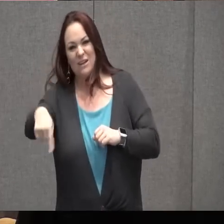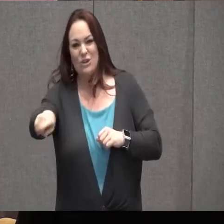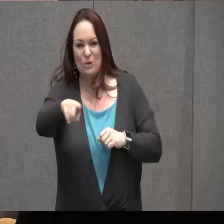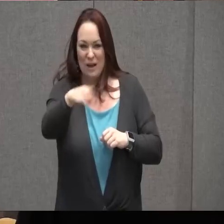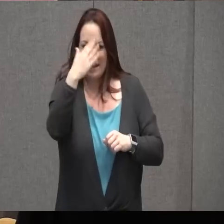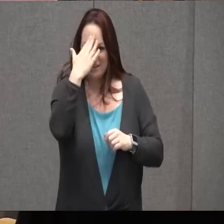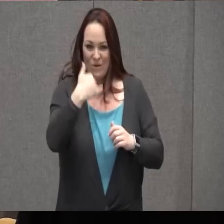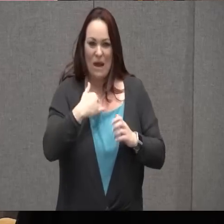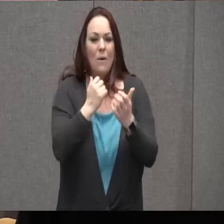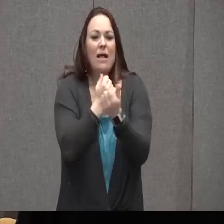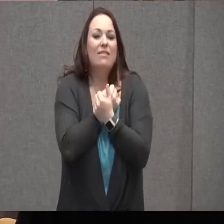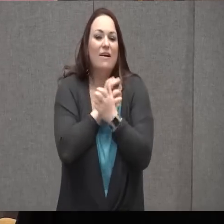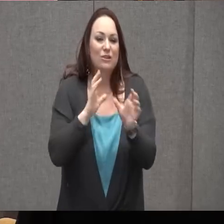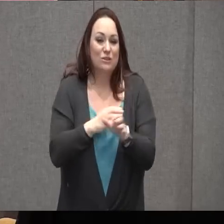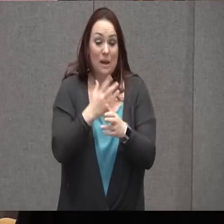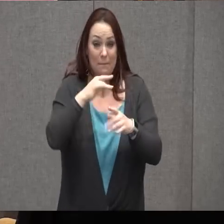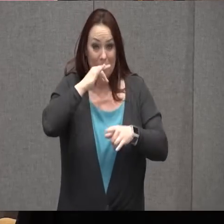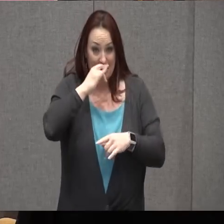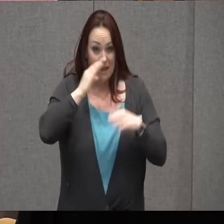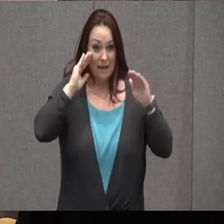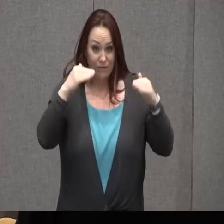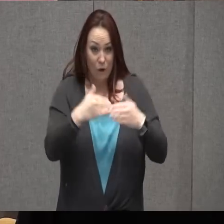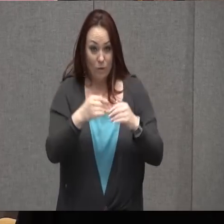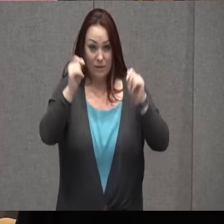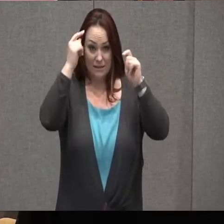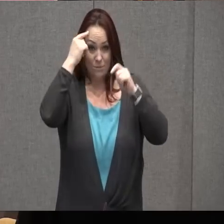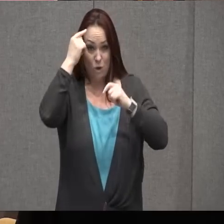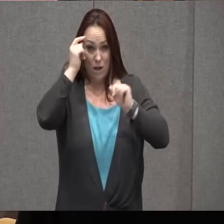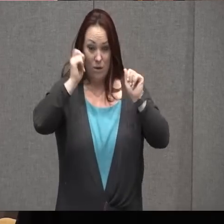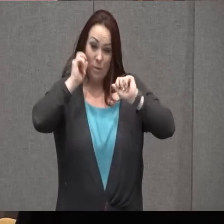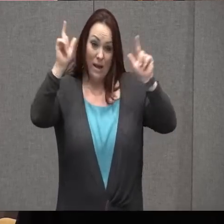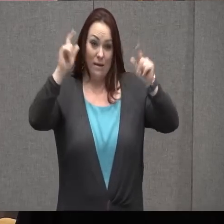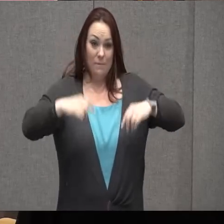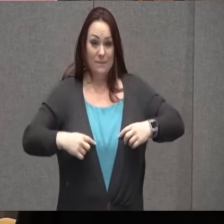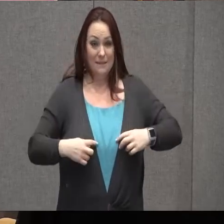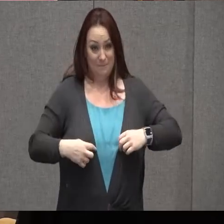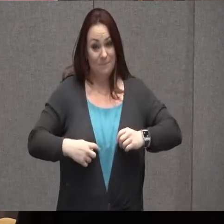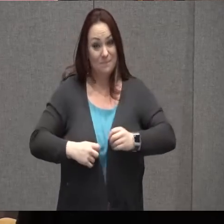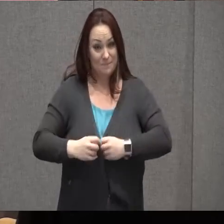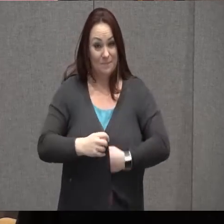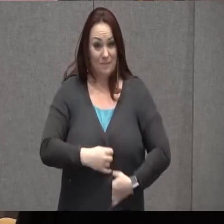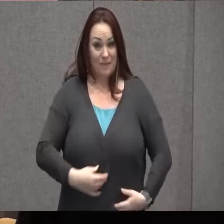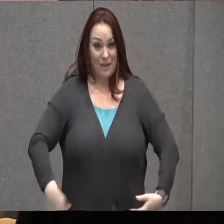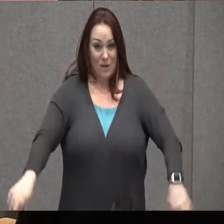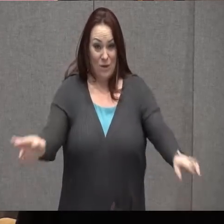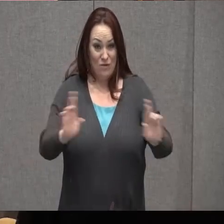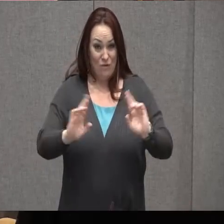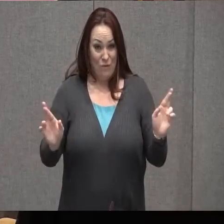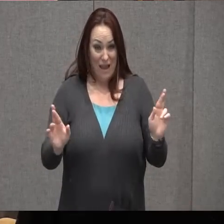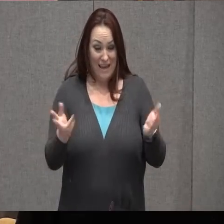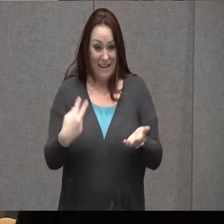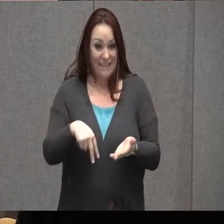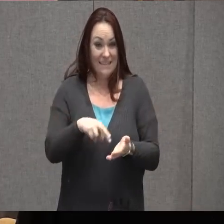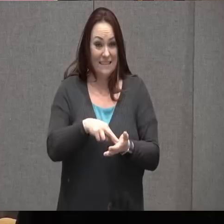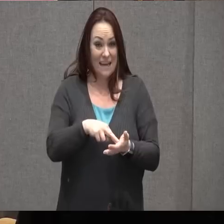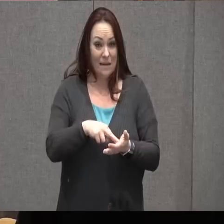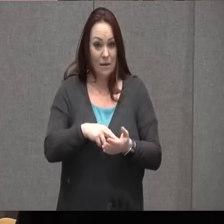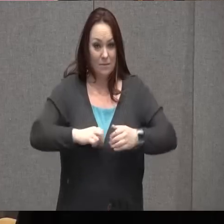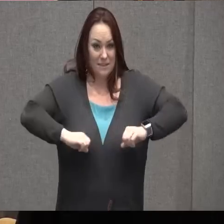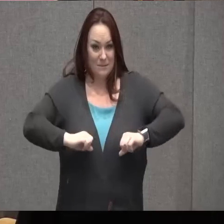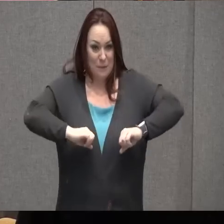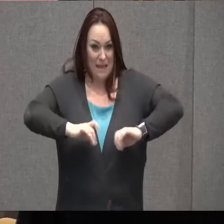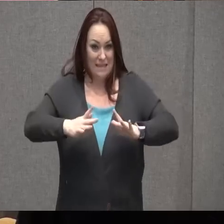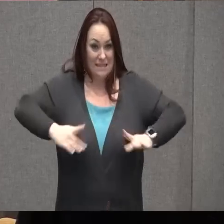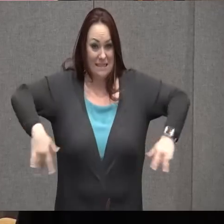Some kid focus brain wake ups. So go ahead and stand up and put your stuff down and get some room around you